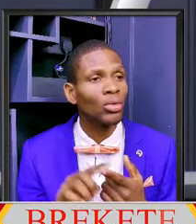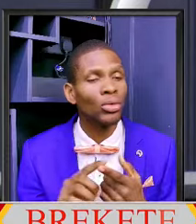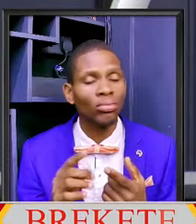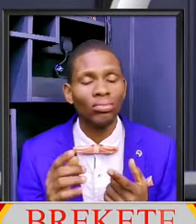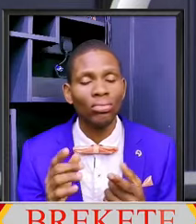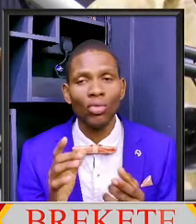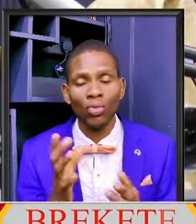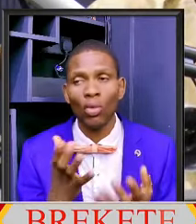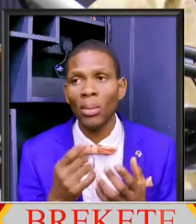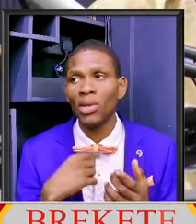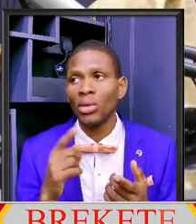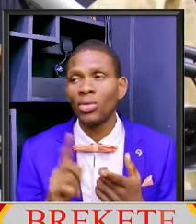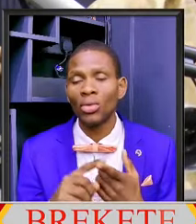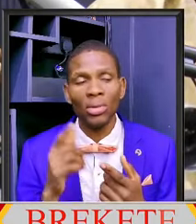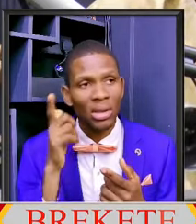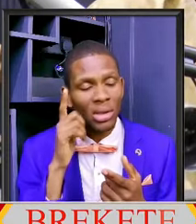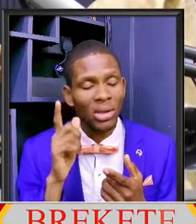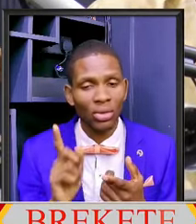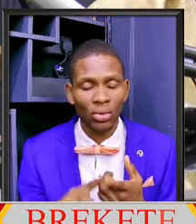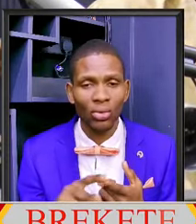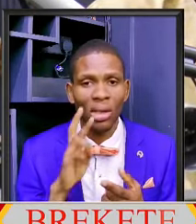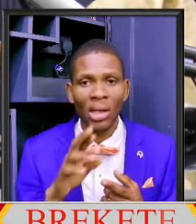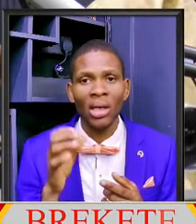children come.